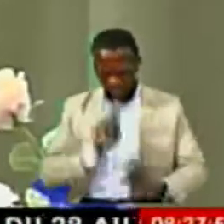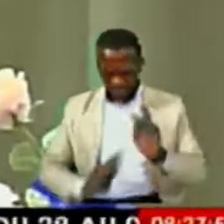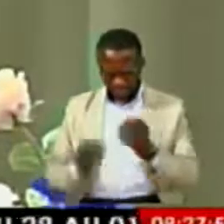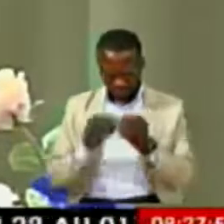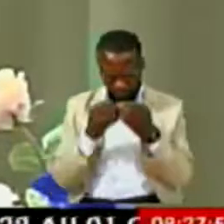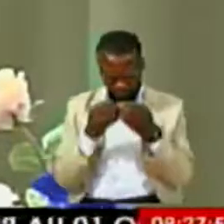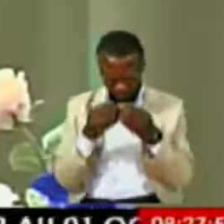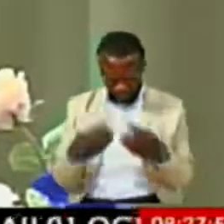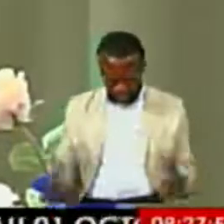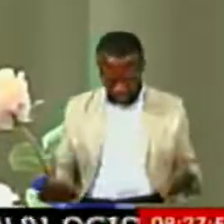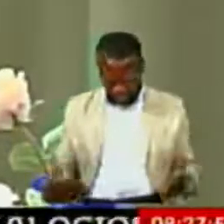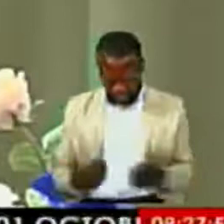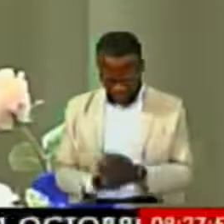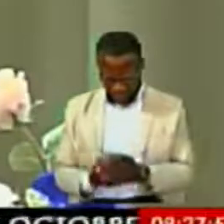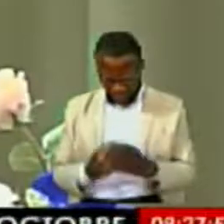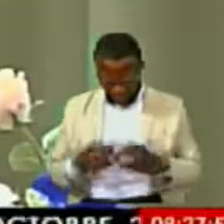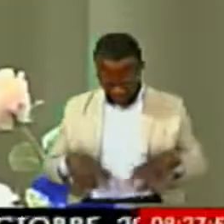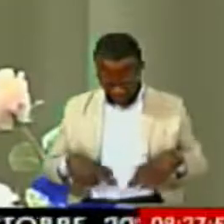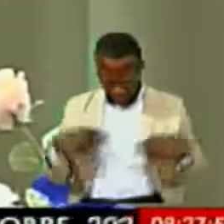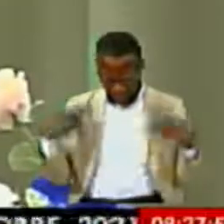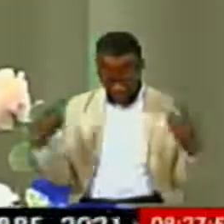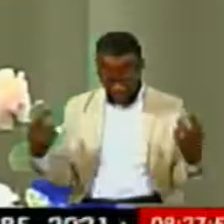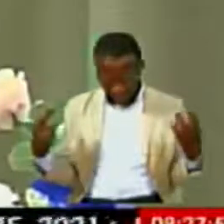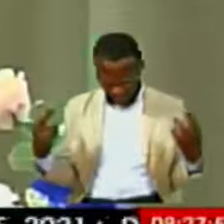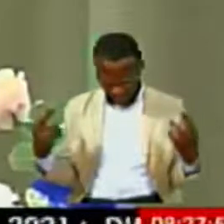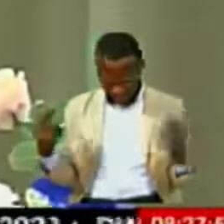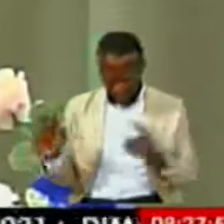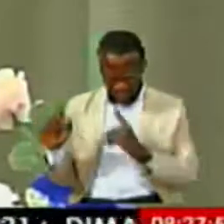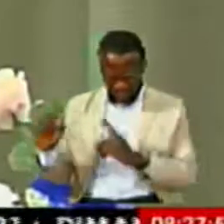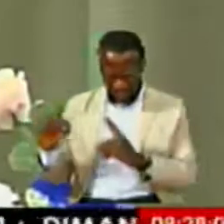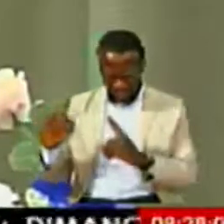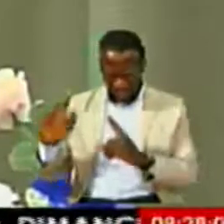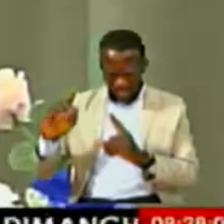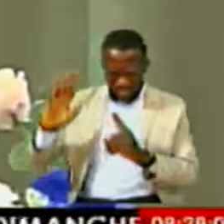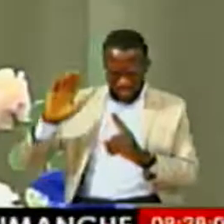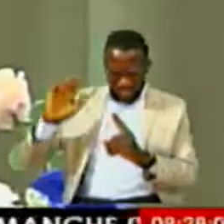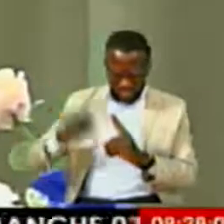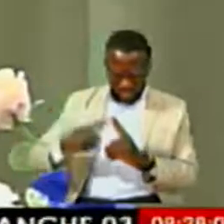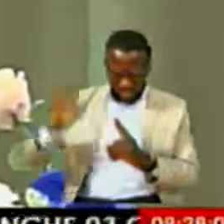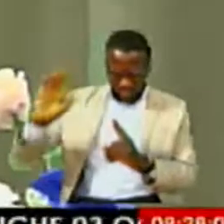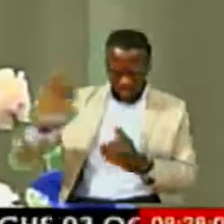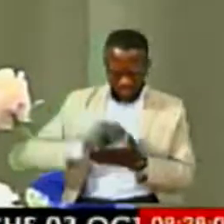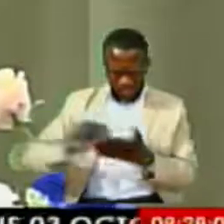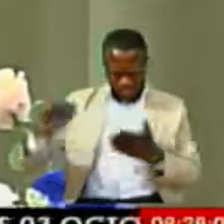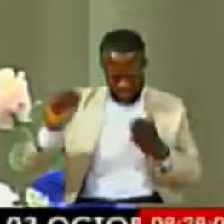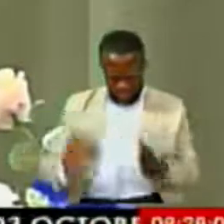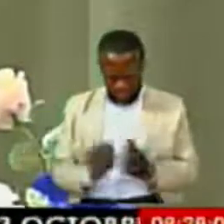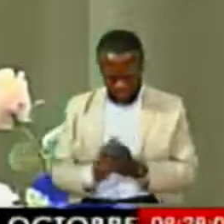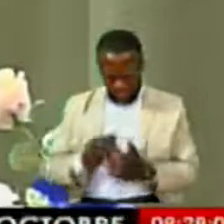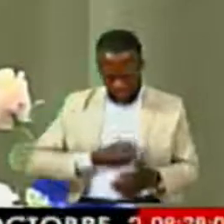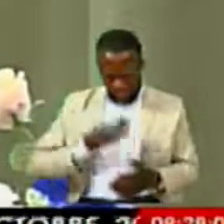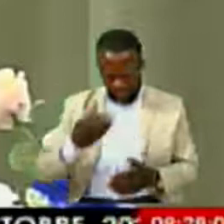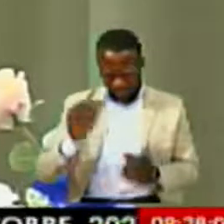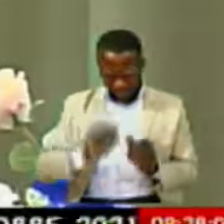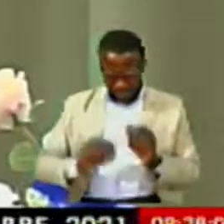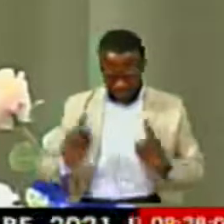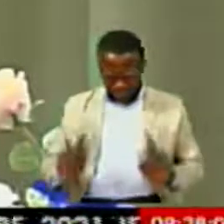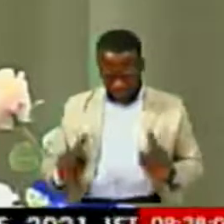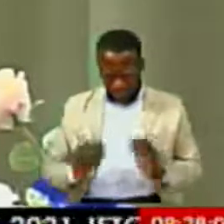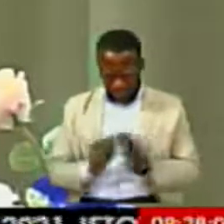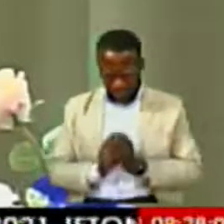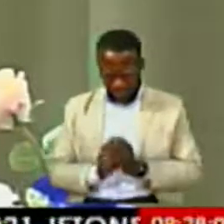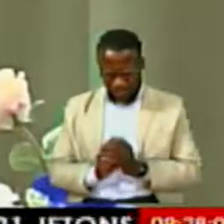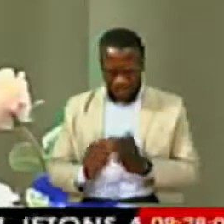lost. Révèle-toi à tes saints. Reveal yourself to your saints. Accorde à chacun selon le désir de son